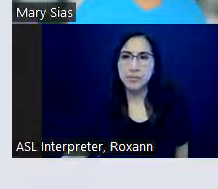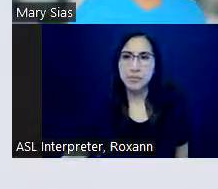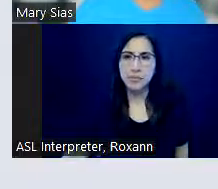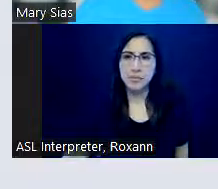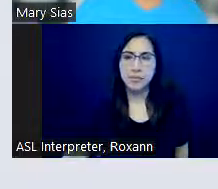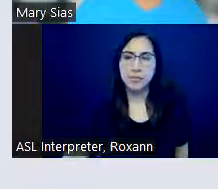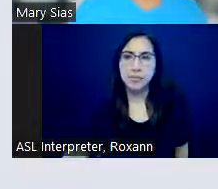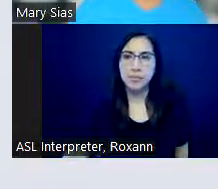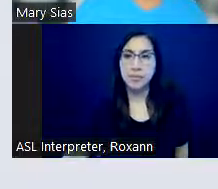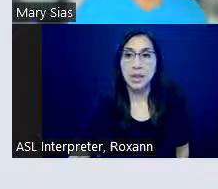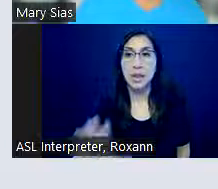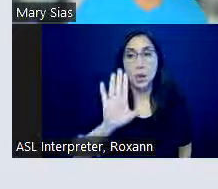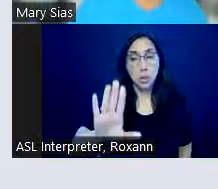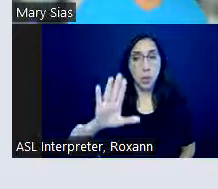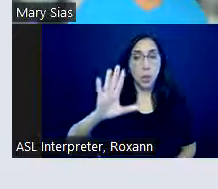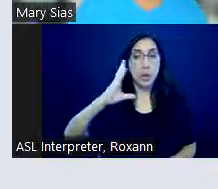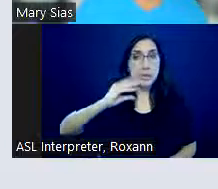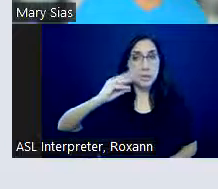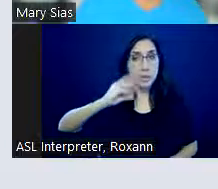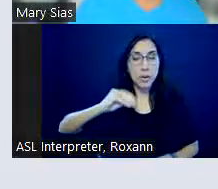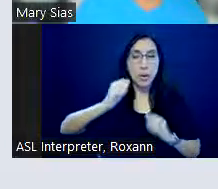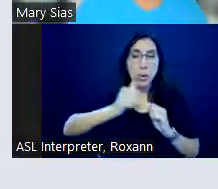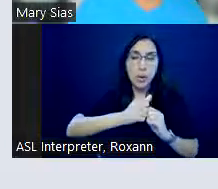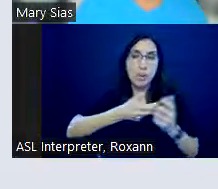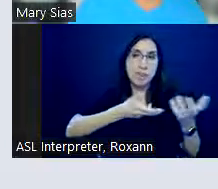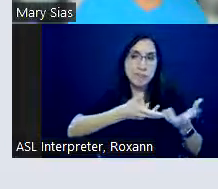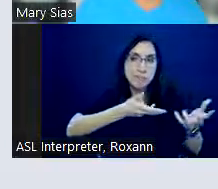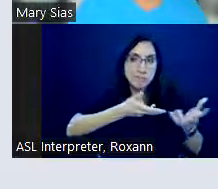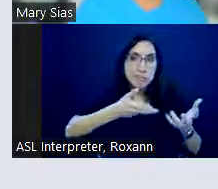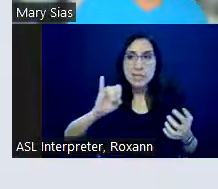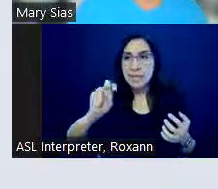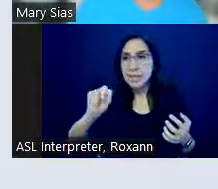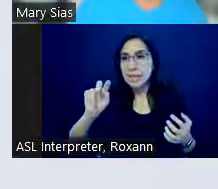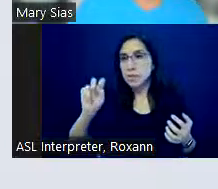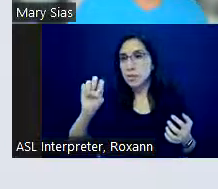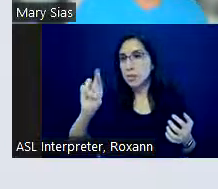your experience in interactive processes.